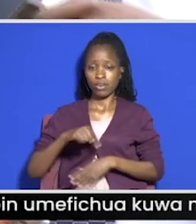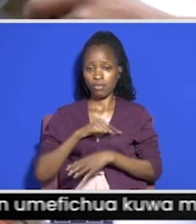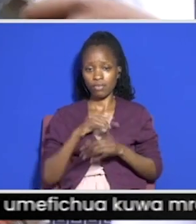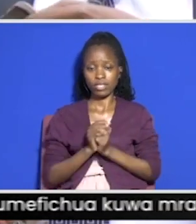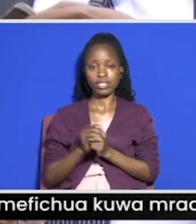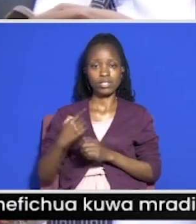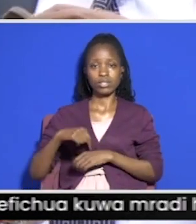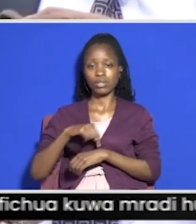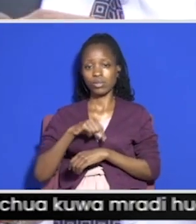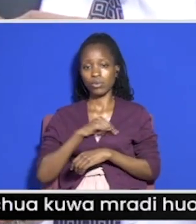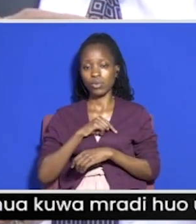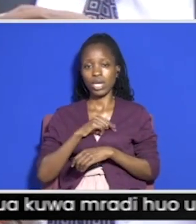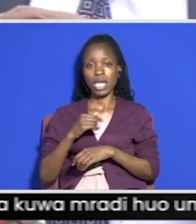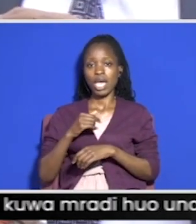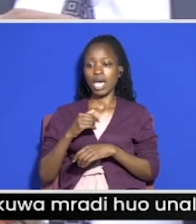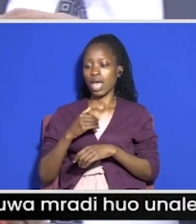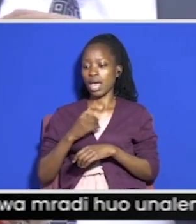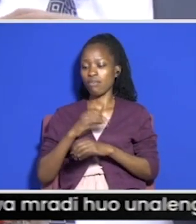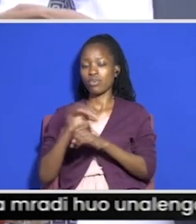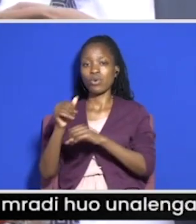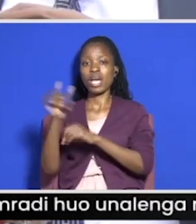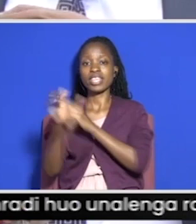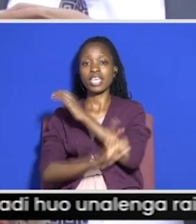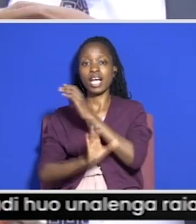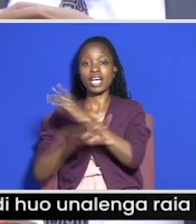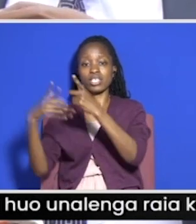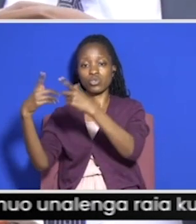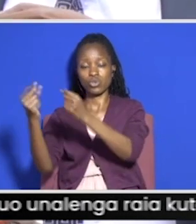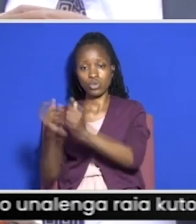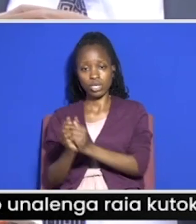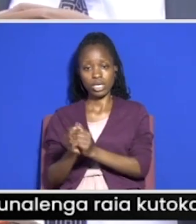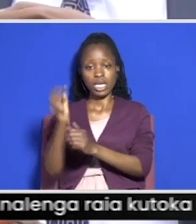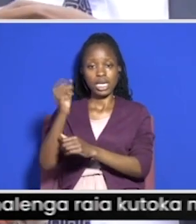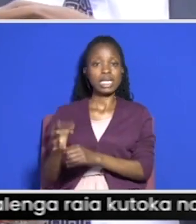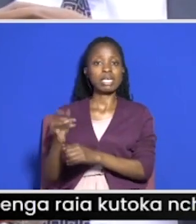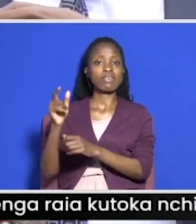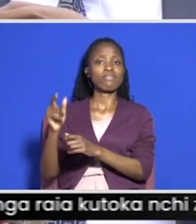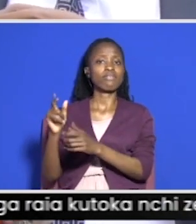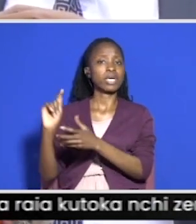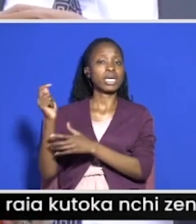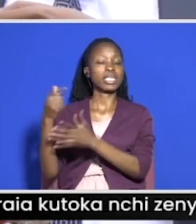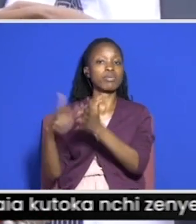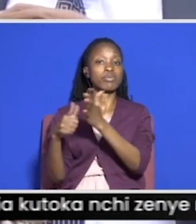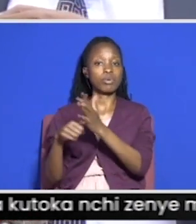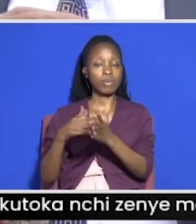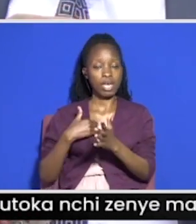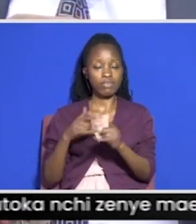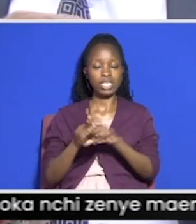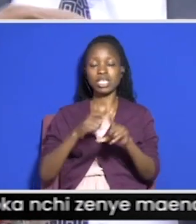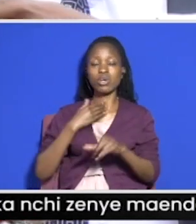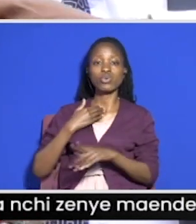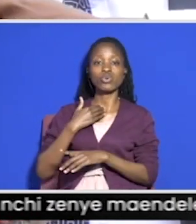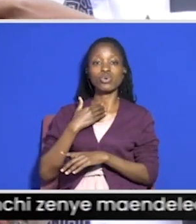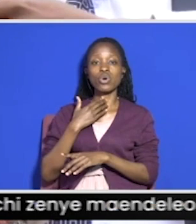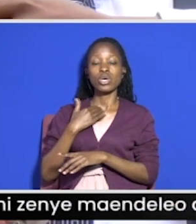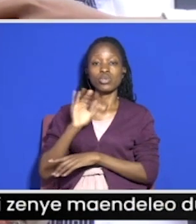have no second country to run to if we throw this country into chaos. I want to ask the president